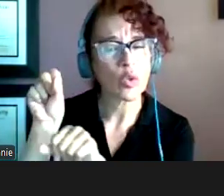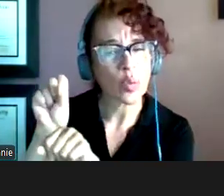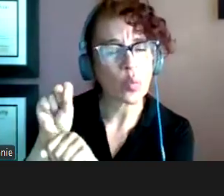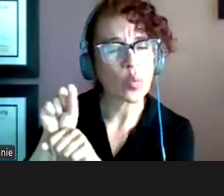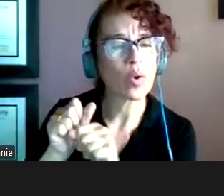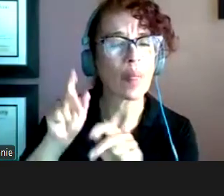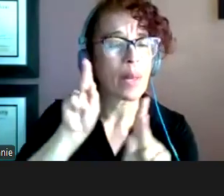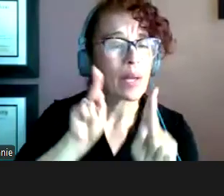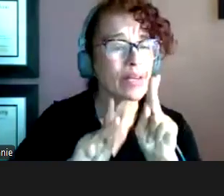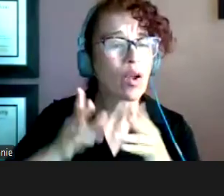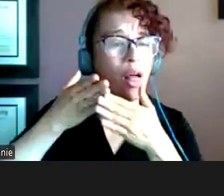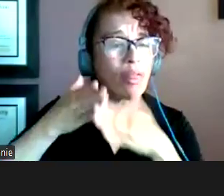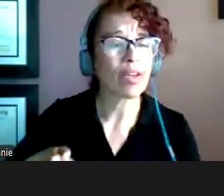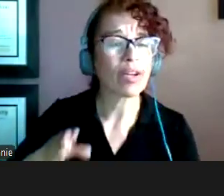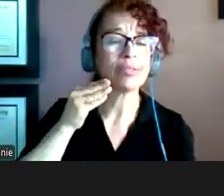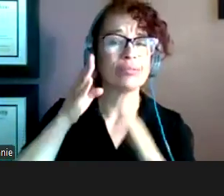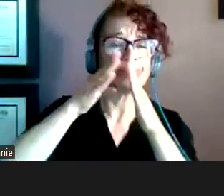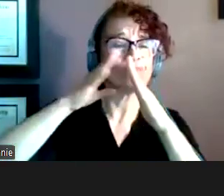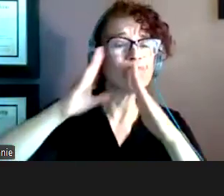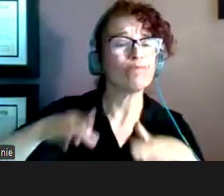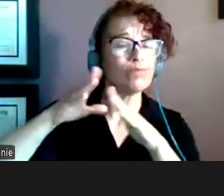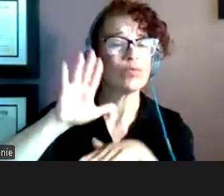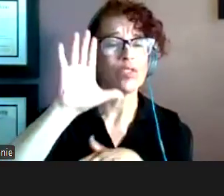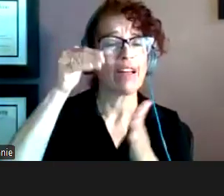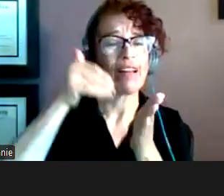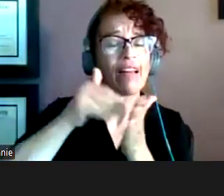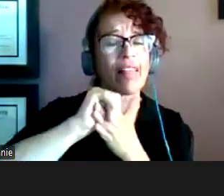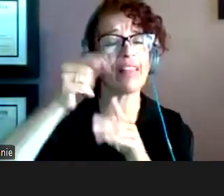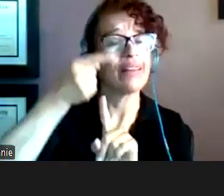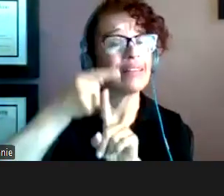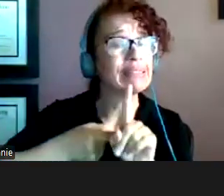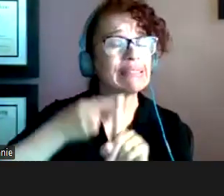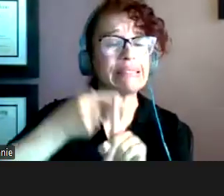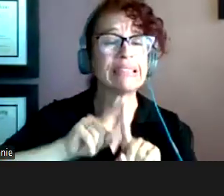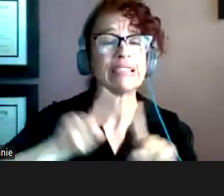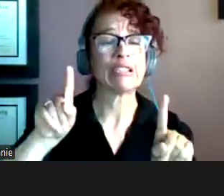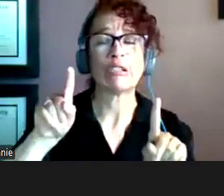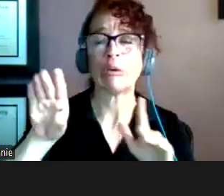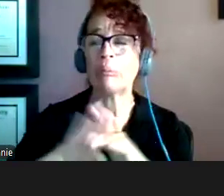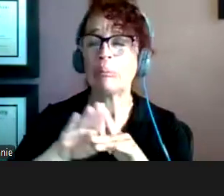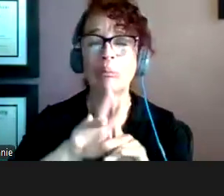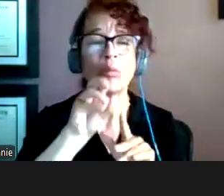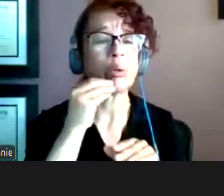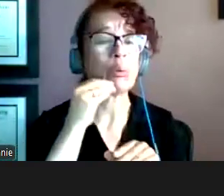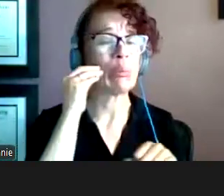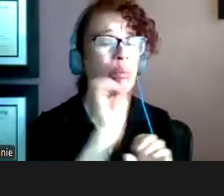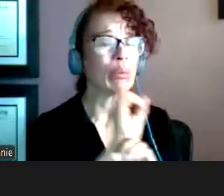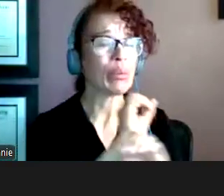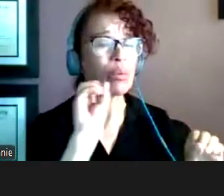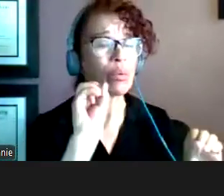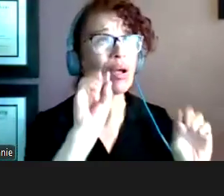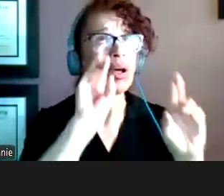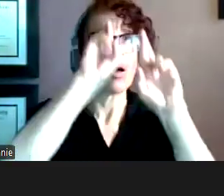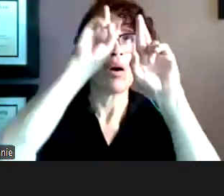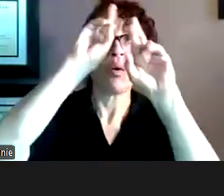and the folks that are losing their housing, and that $500 a month is the difference between being homeless and having a roof over